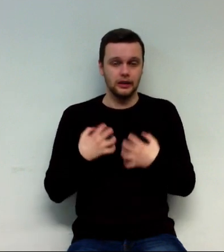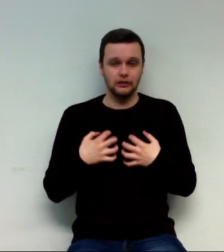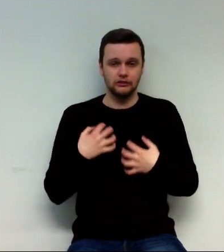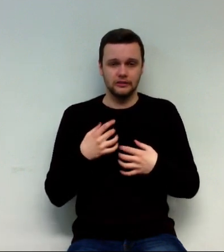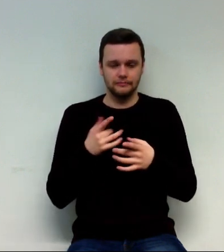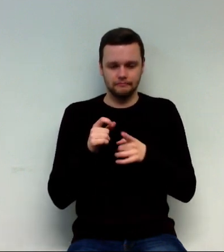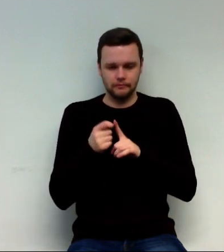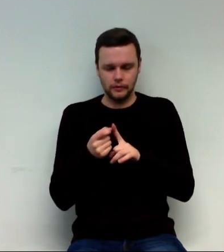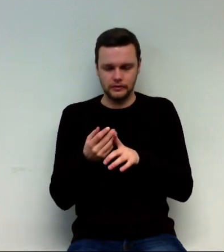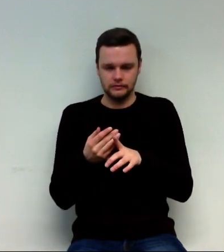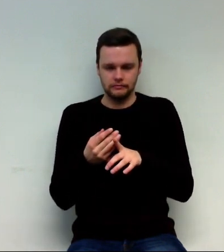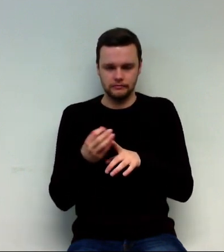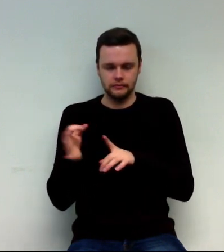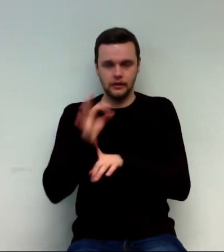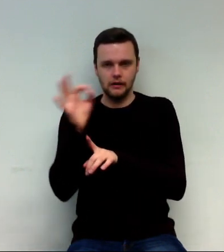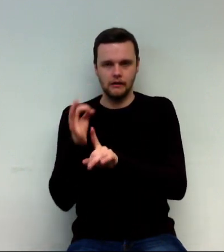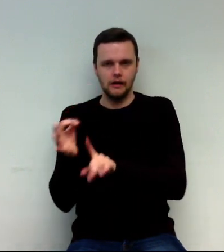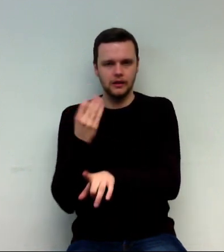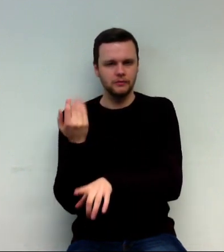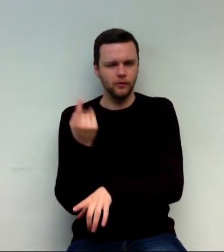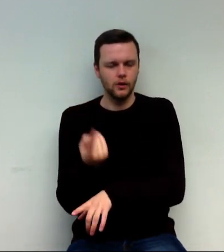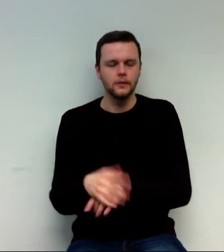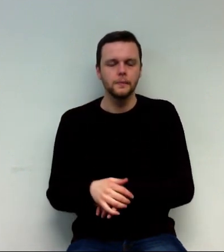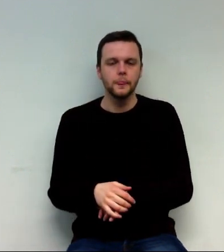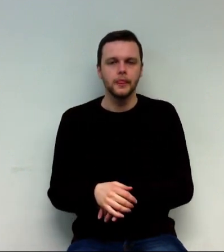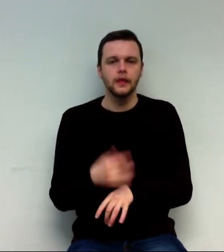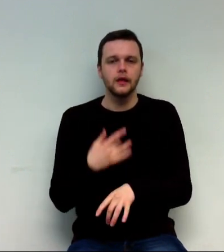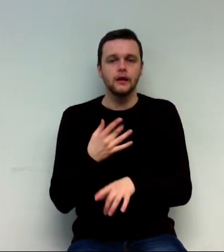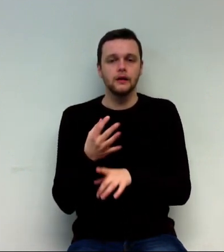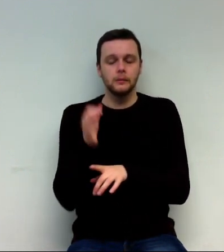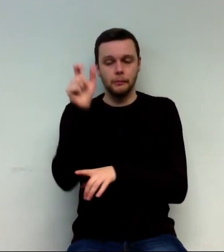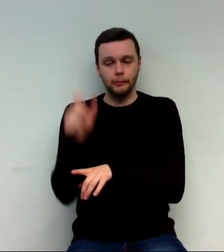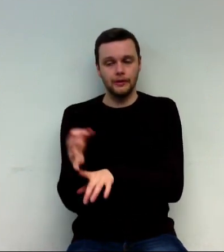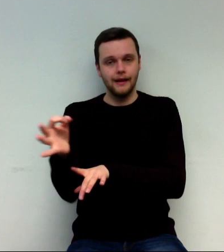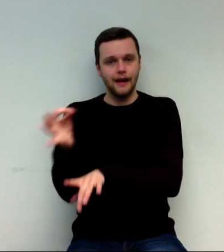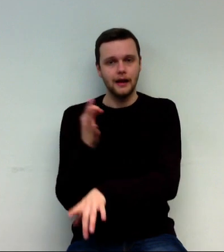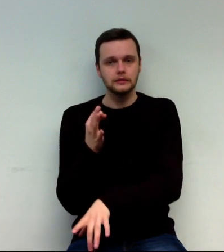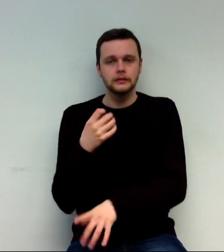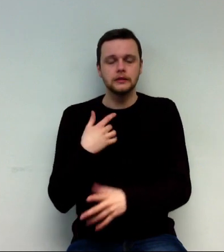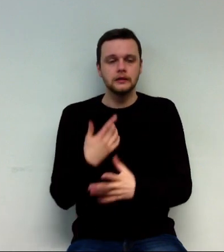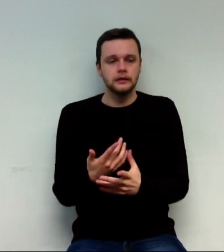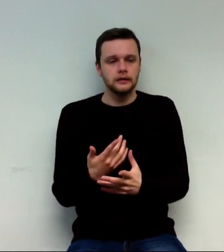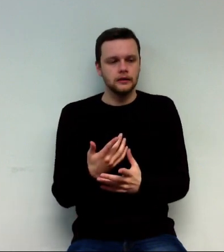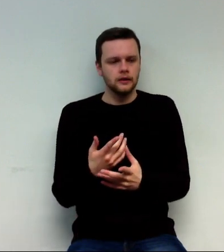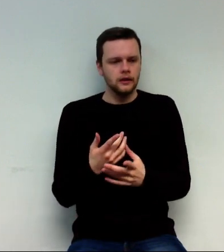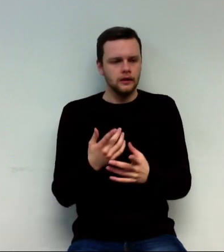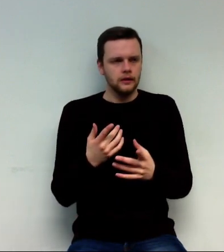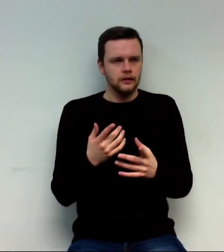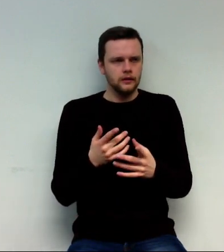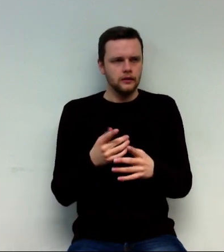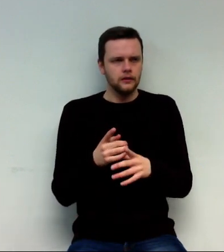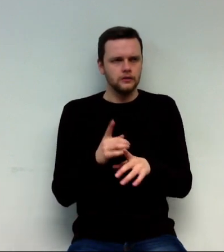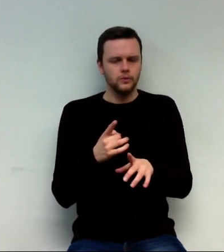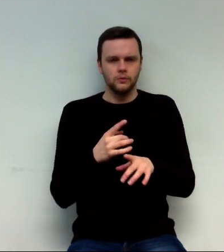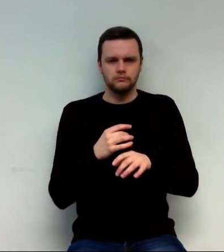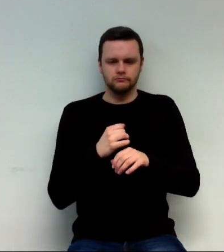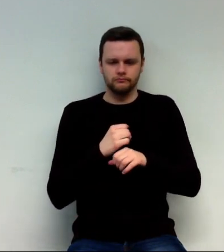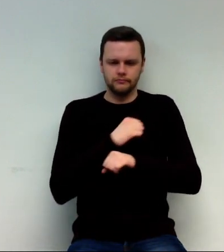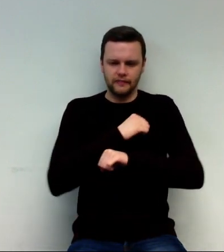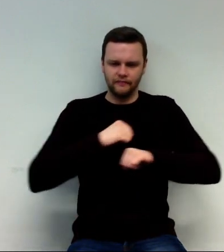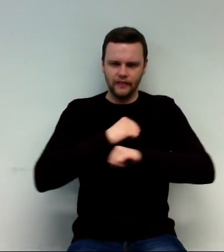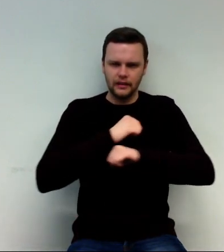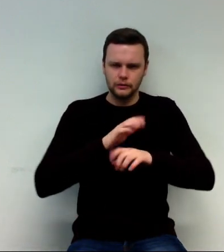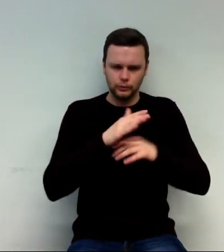proceedings that came in advance. And it's someone asking about what obligation do venues have to